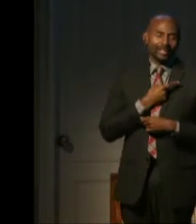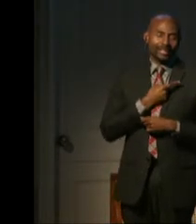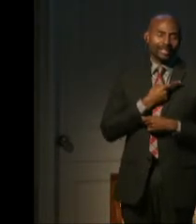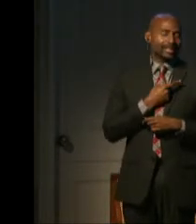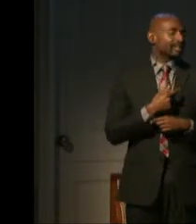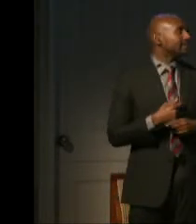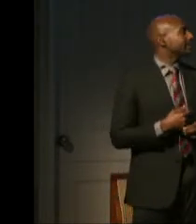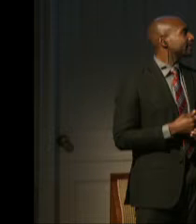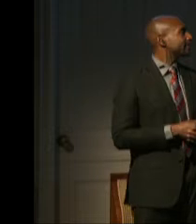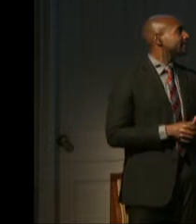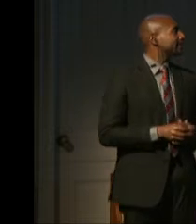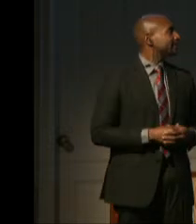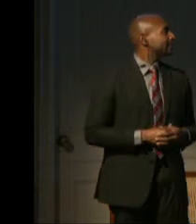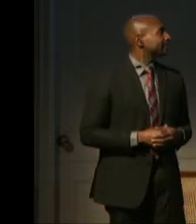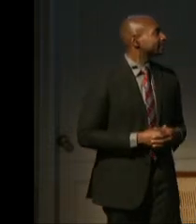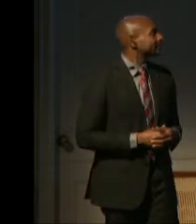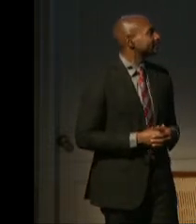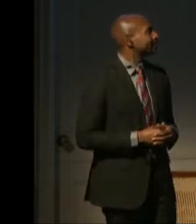is